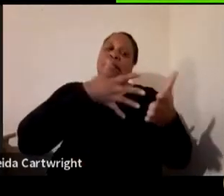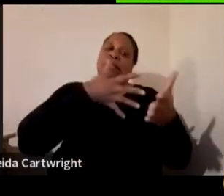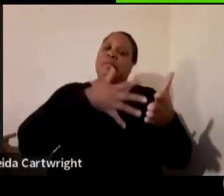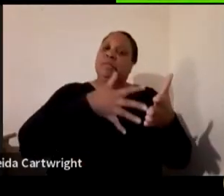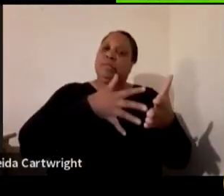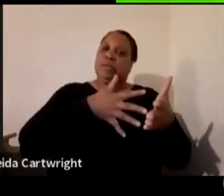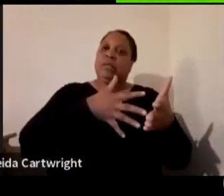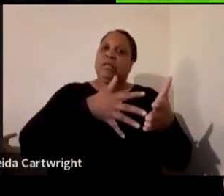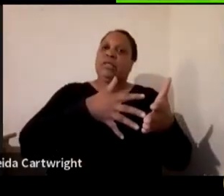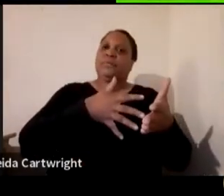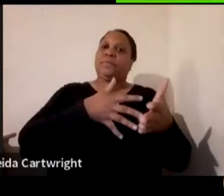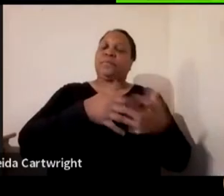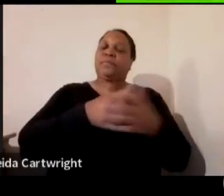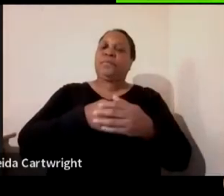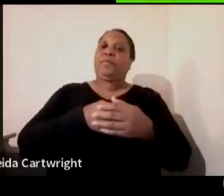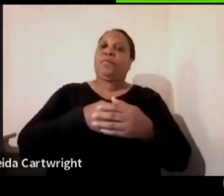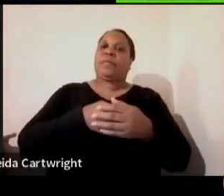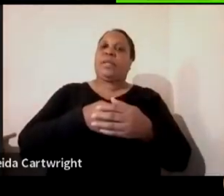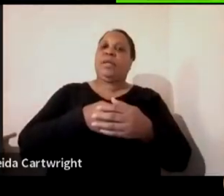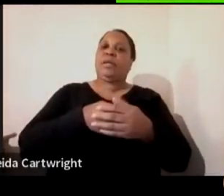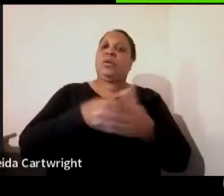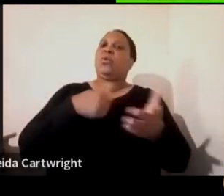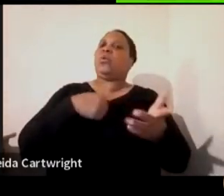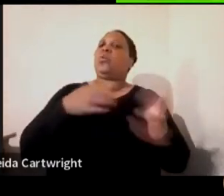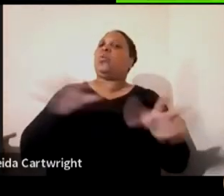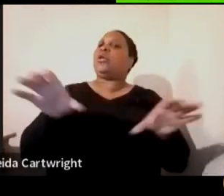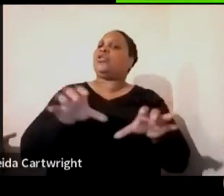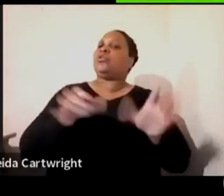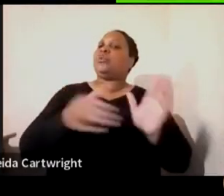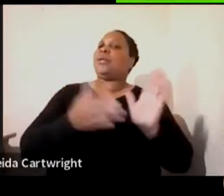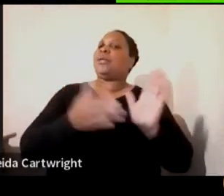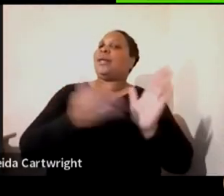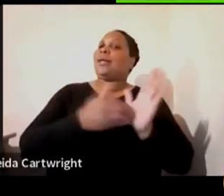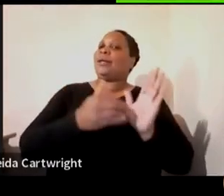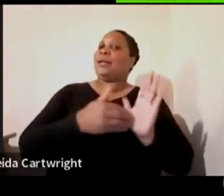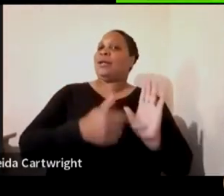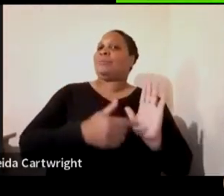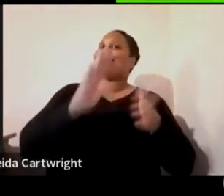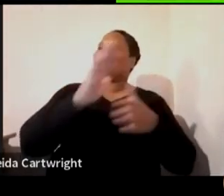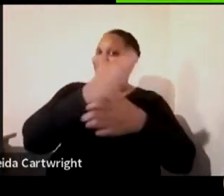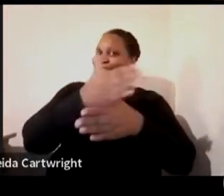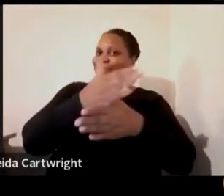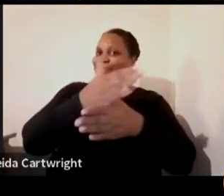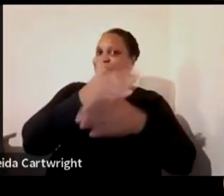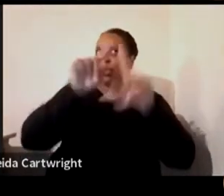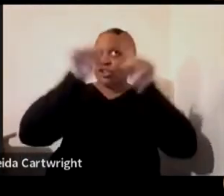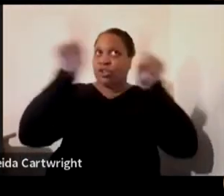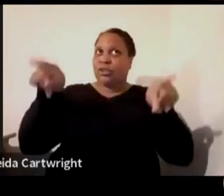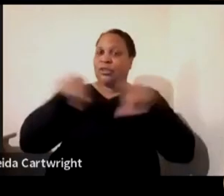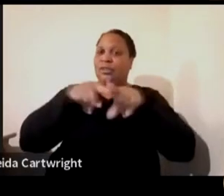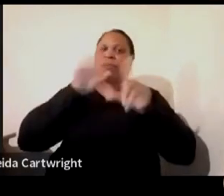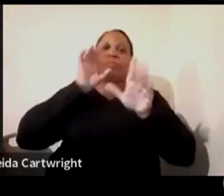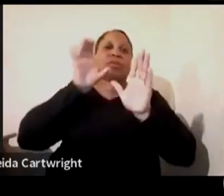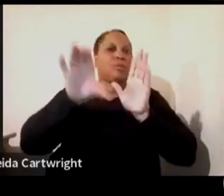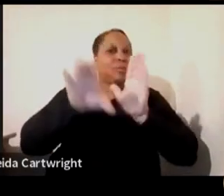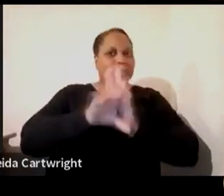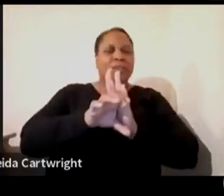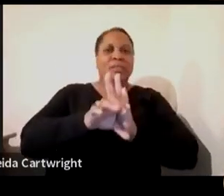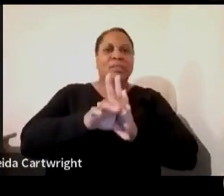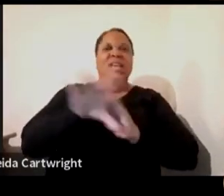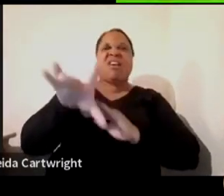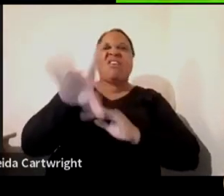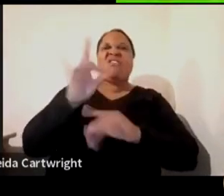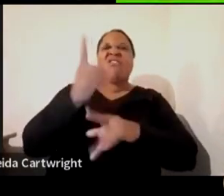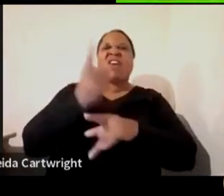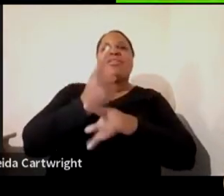And what I'll do is, again, just share my screen if I can. And find the right table.